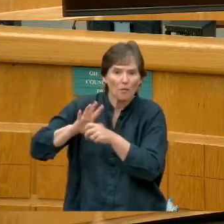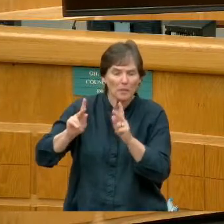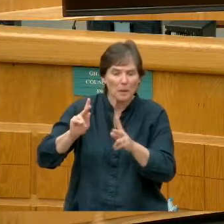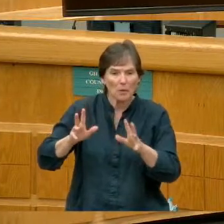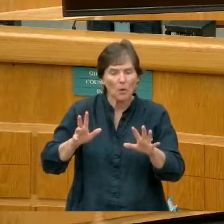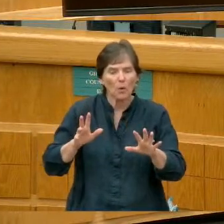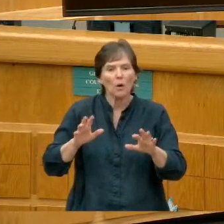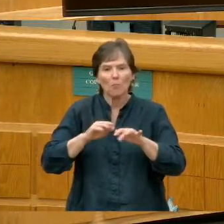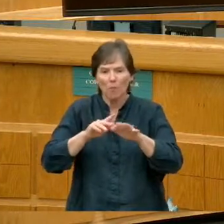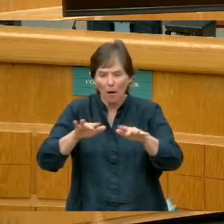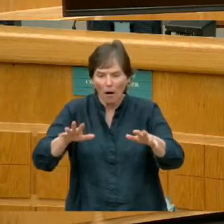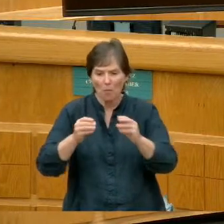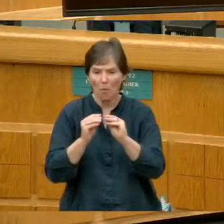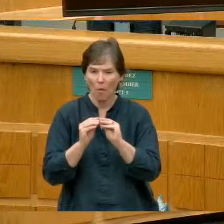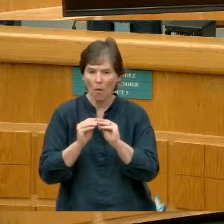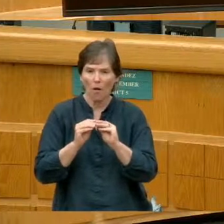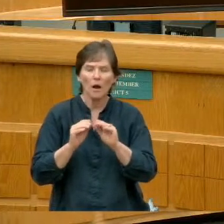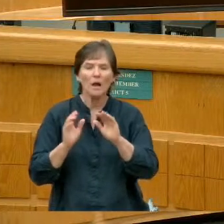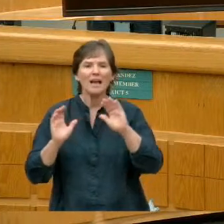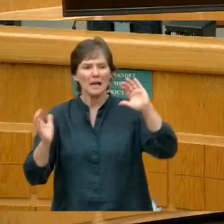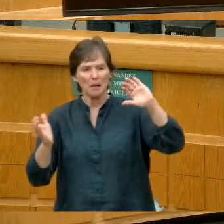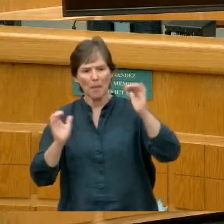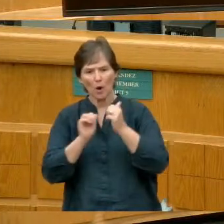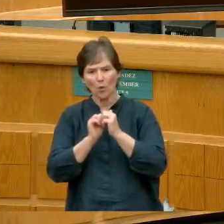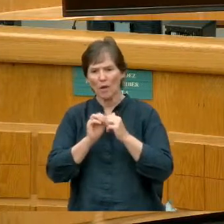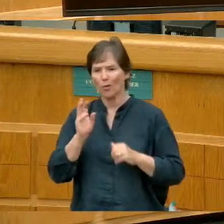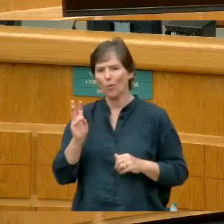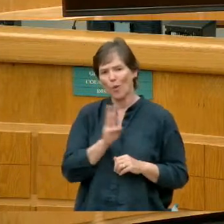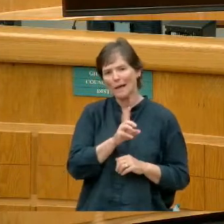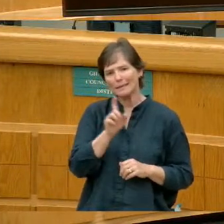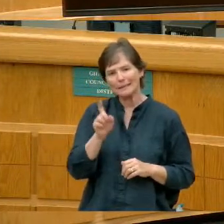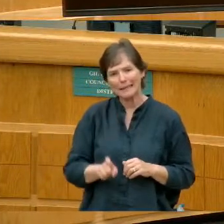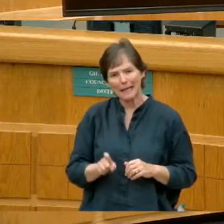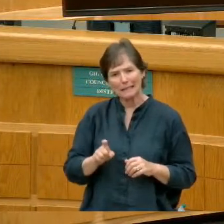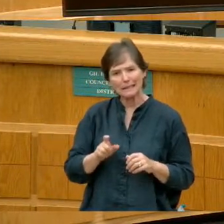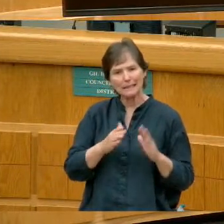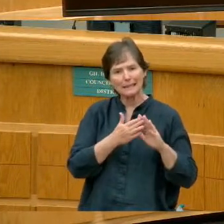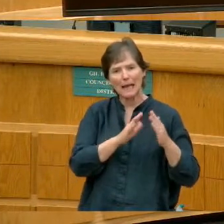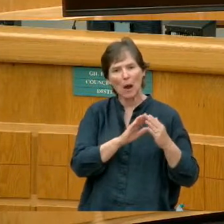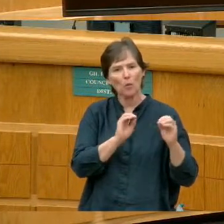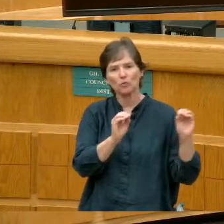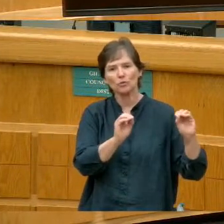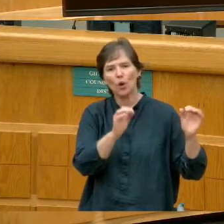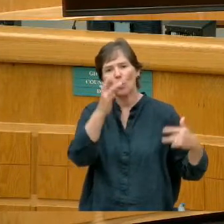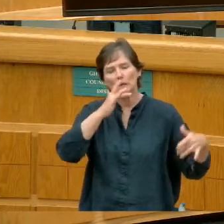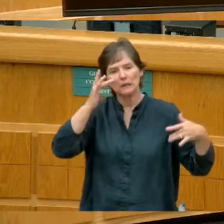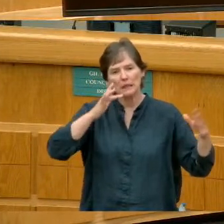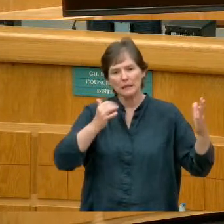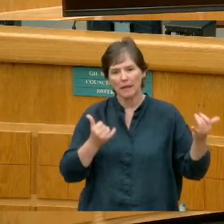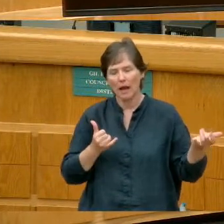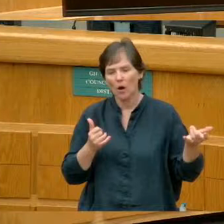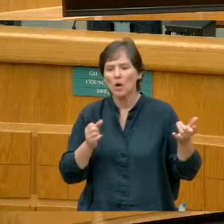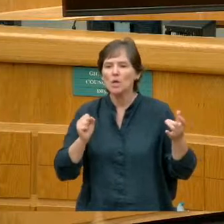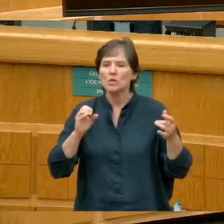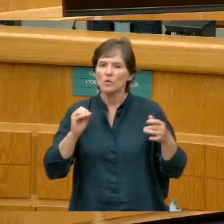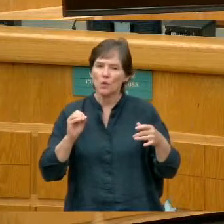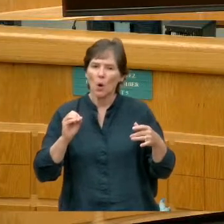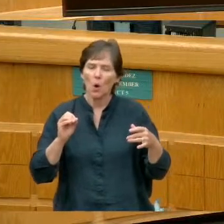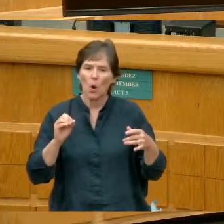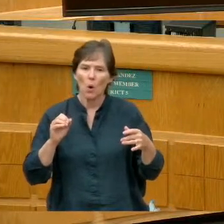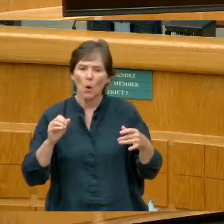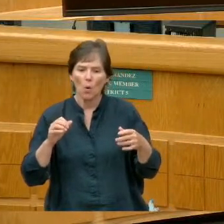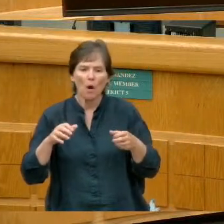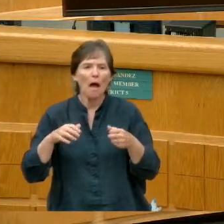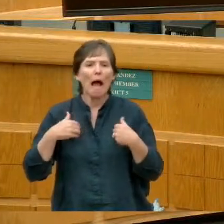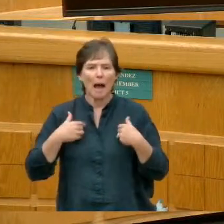asked them if they would please write them down, and so that's how I'm going to try to help,